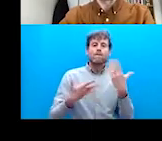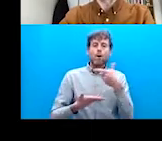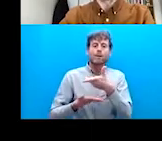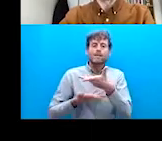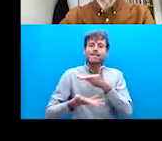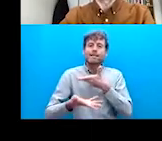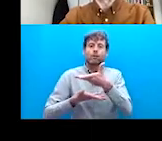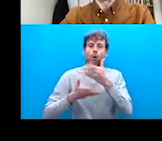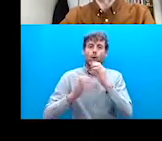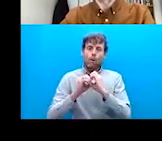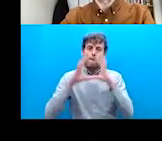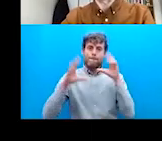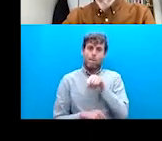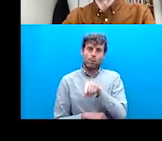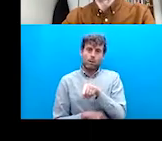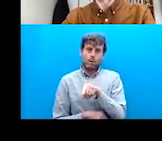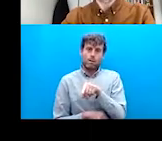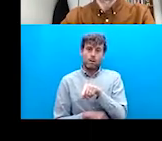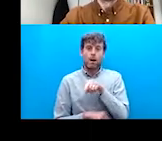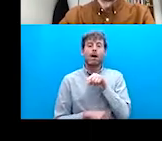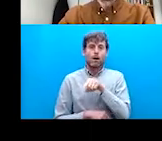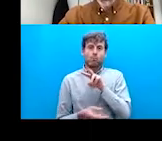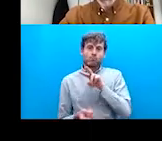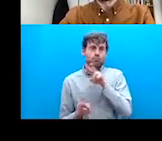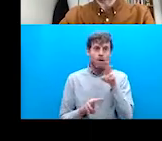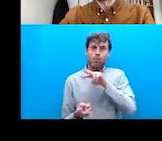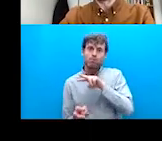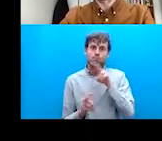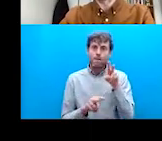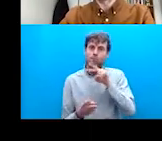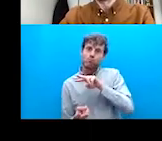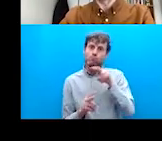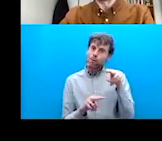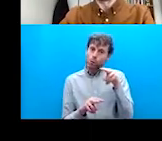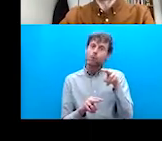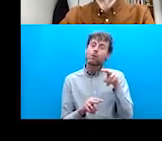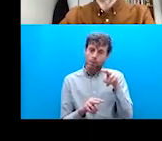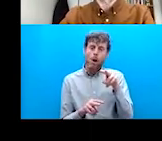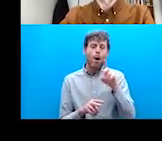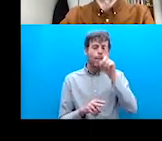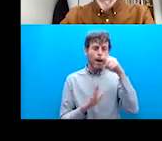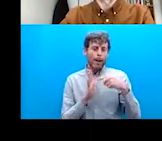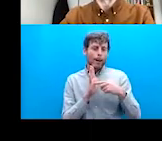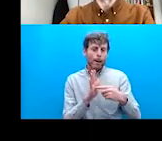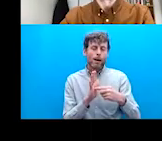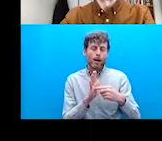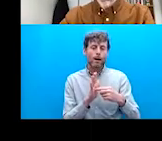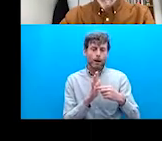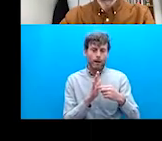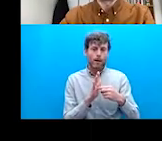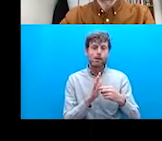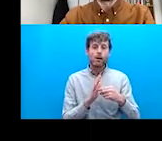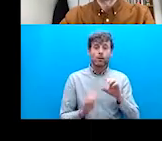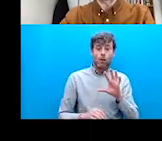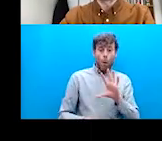is iterated incrementally at every new input. But the important point here is that not all iterations are equal. So